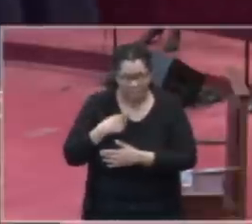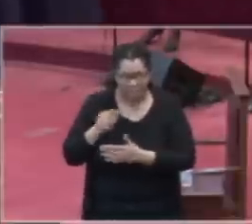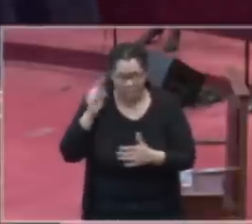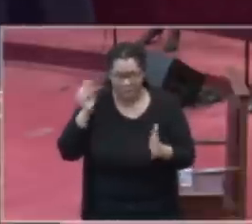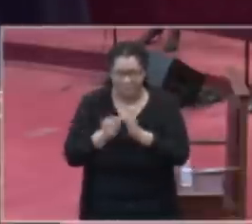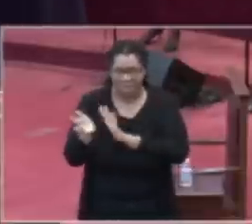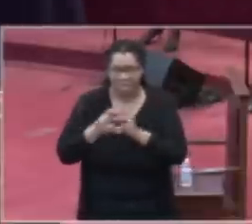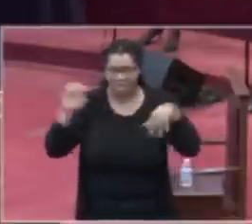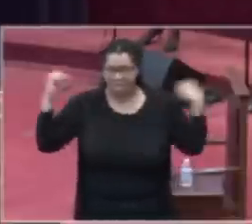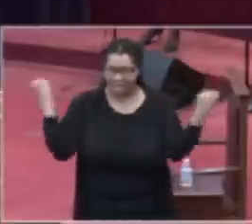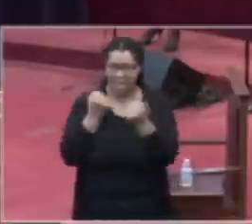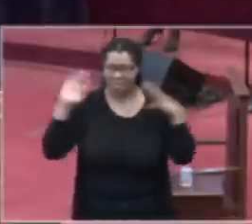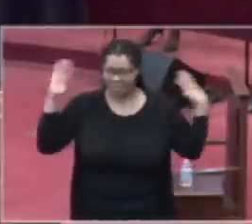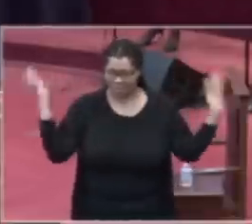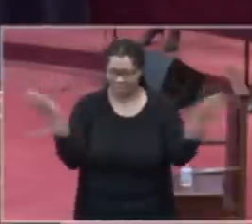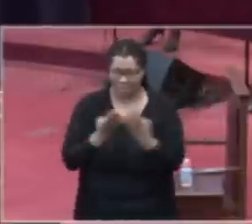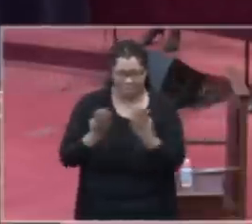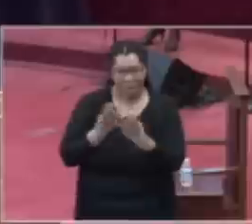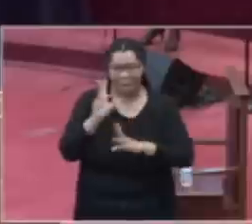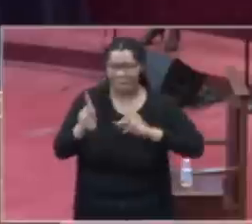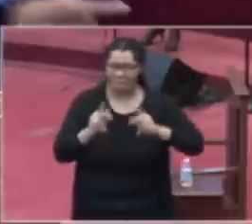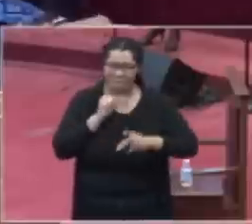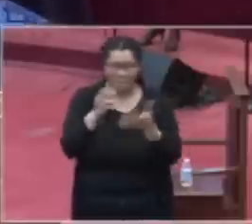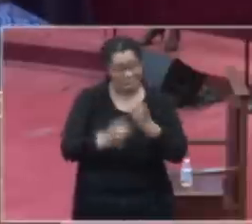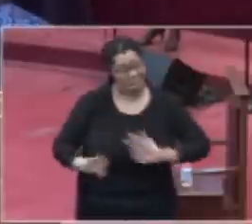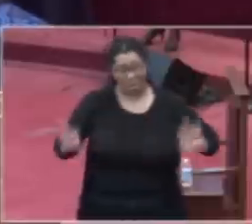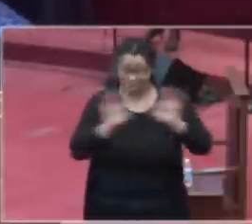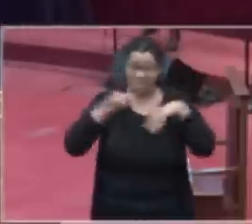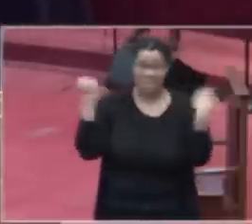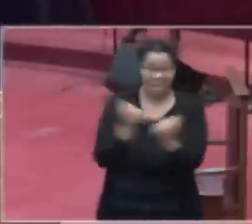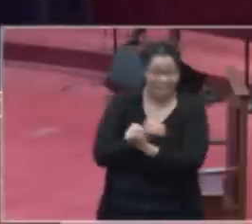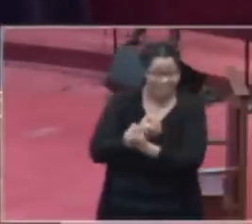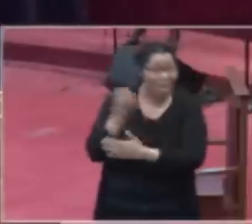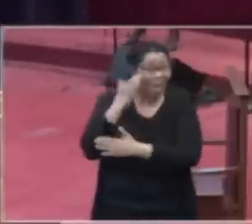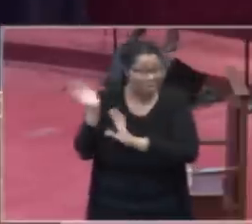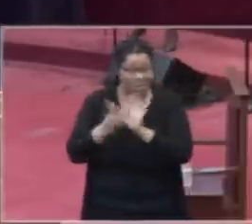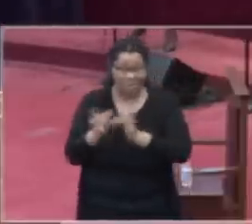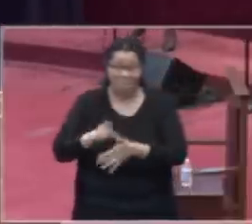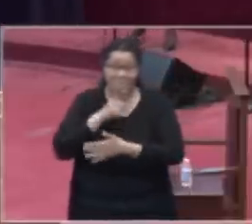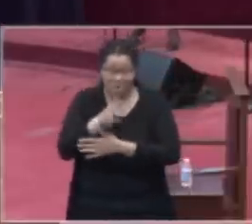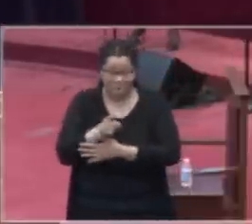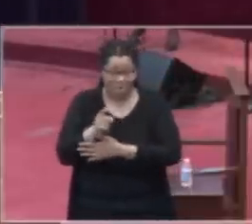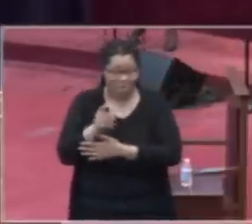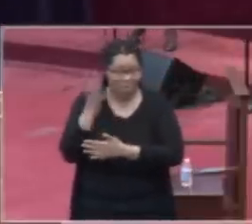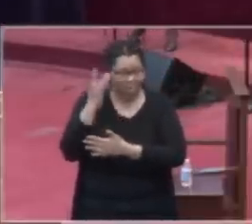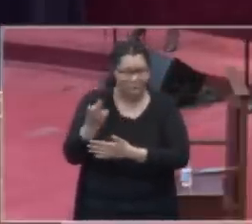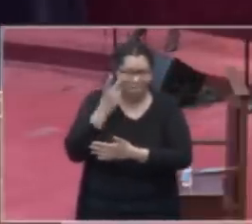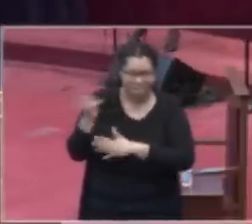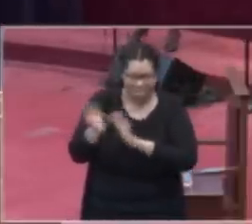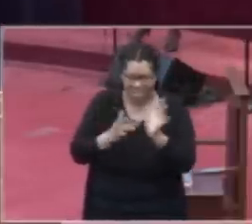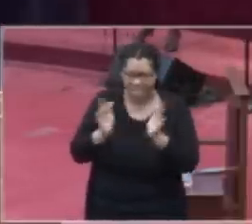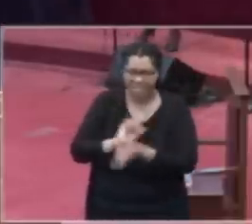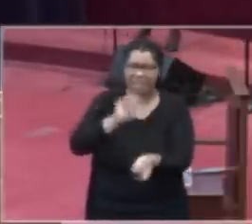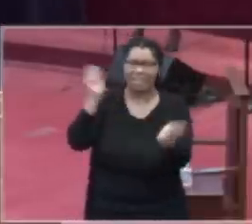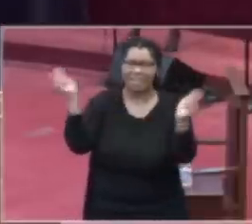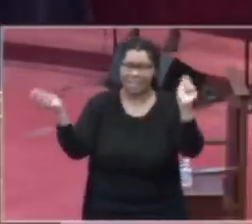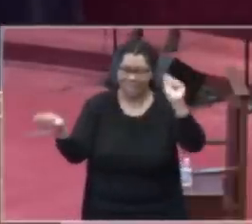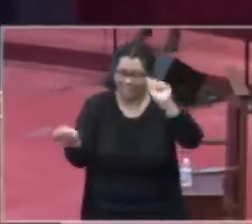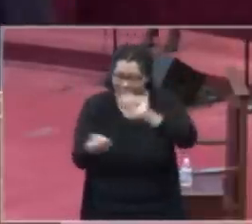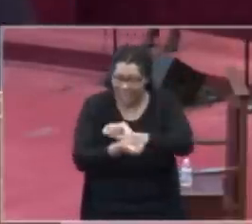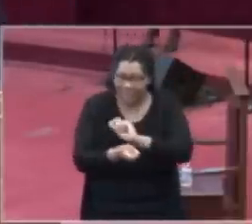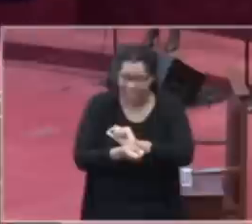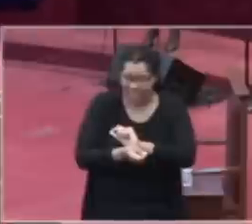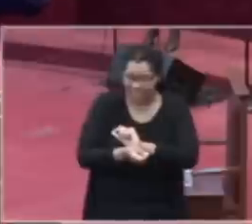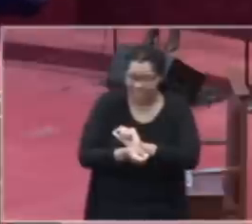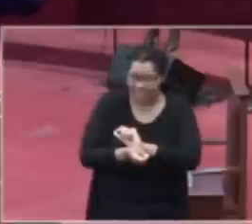love around unlovable people. I know he's real because I've watched him change the taste of